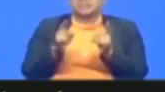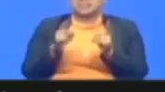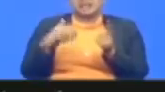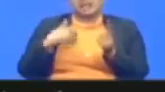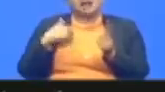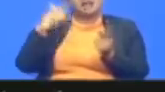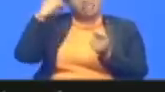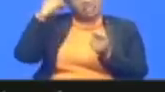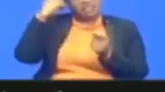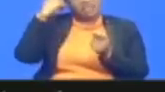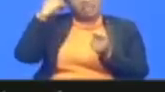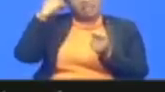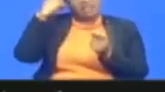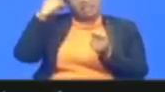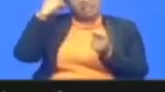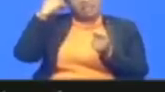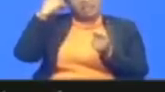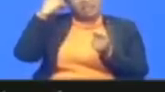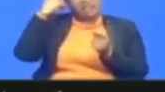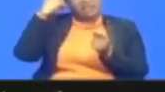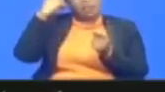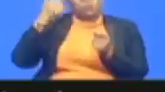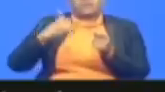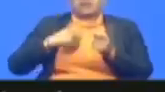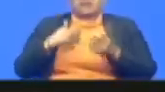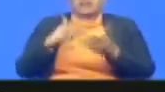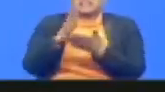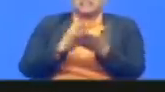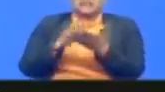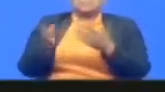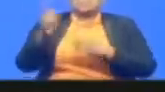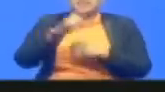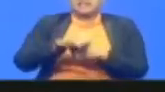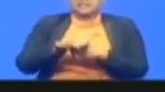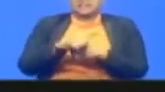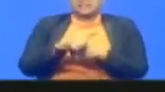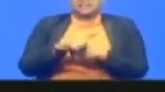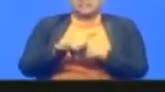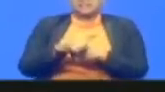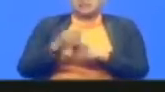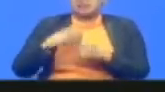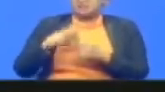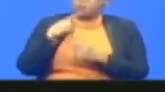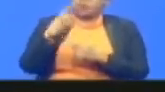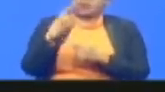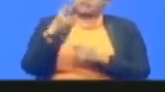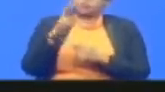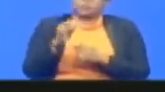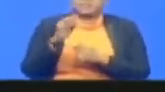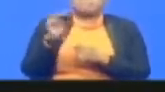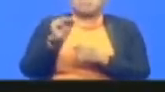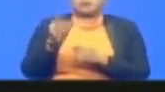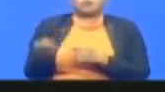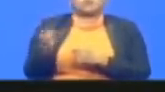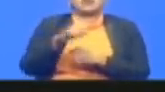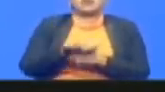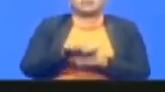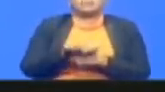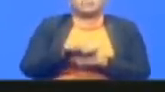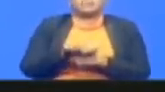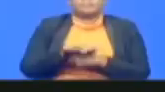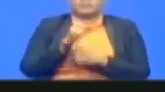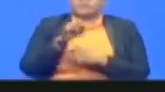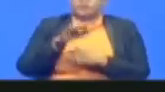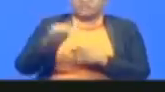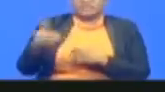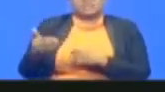I think... We have had days that we have gotten to over 120 million in a day collections for the